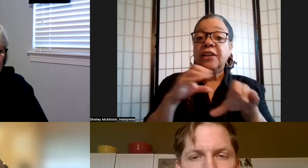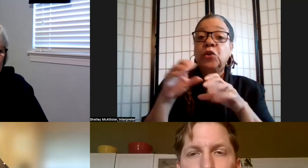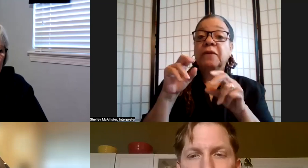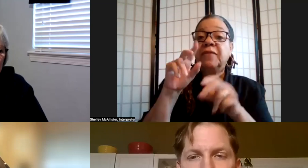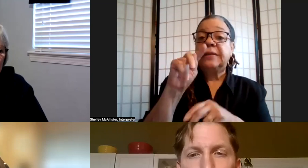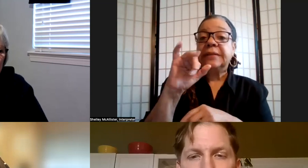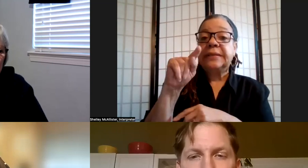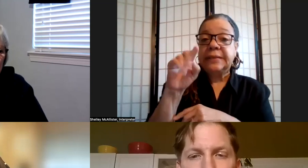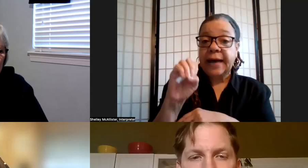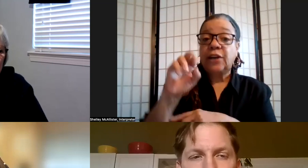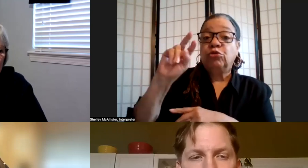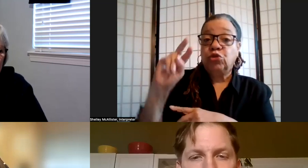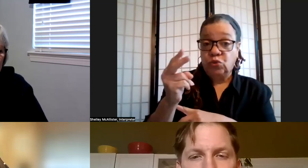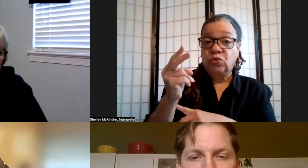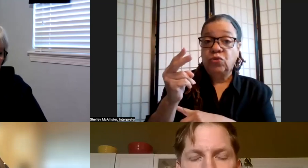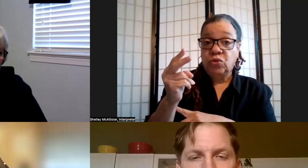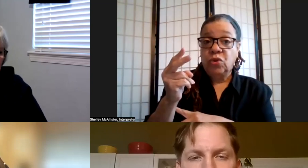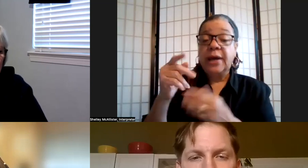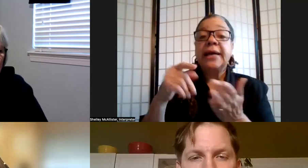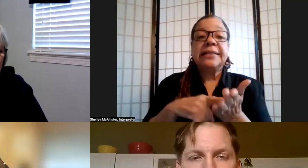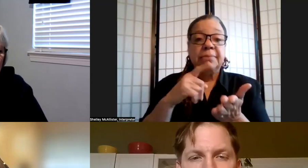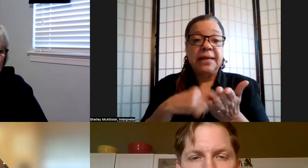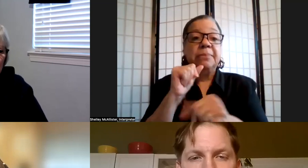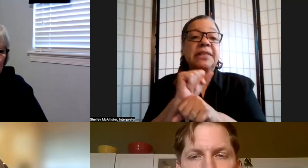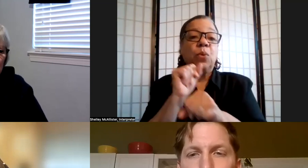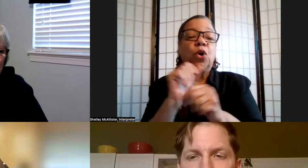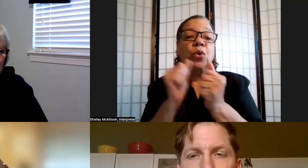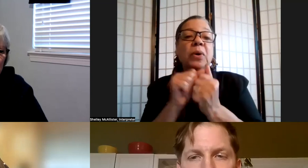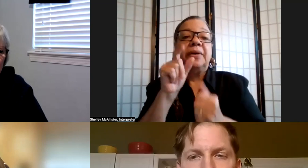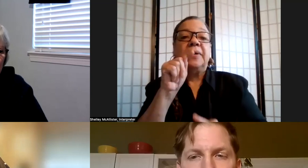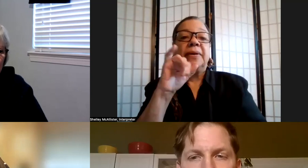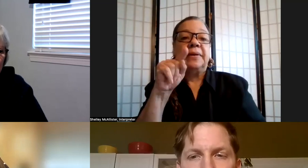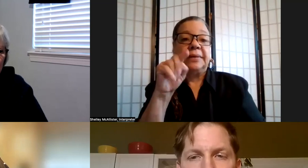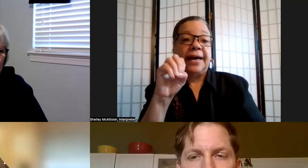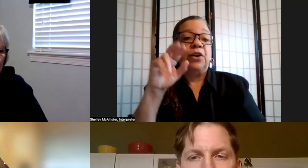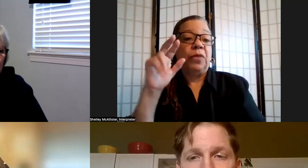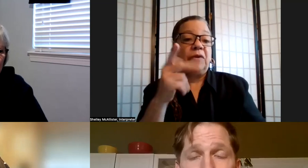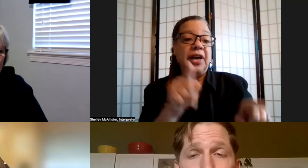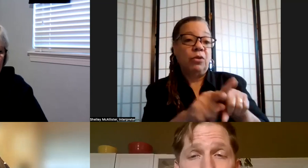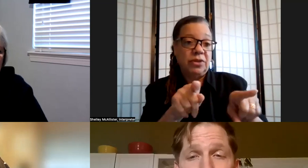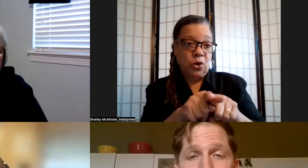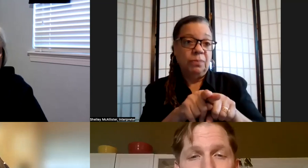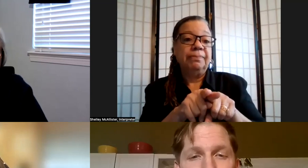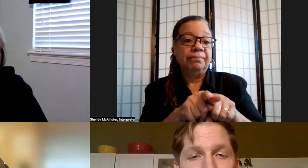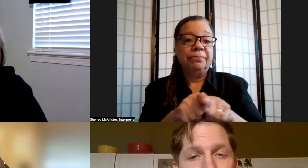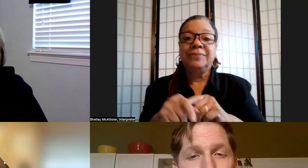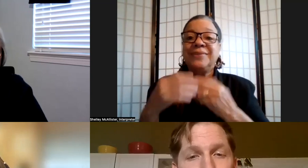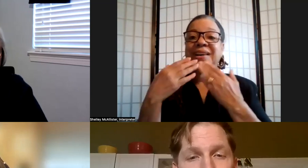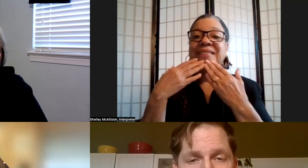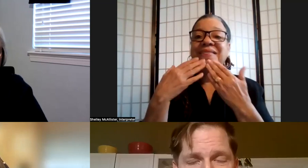II, and then they'll sometimes work with Title III as well. Great. Thank you, you